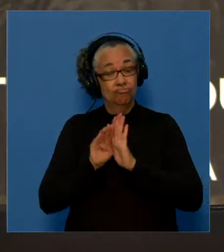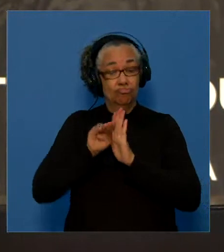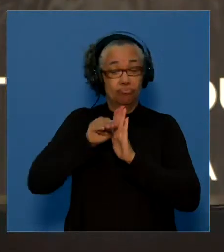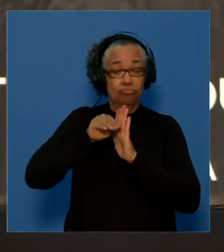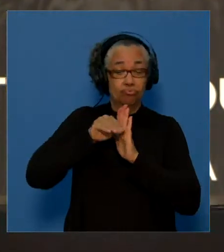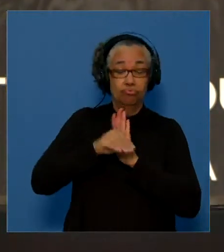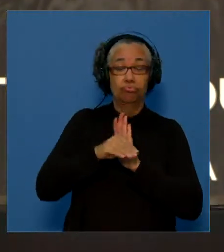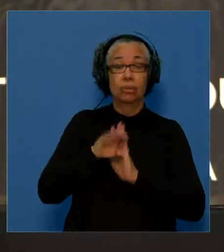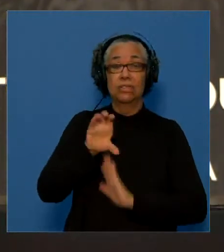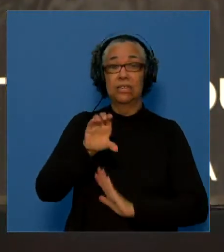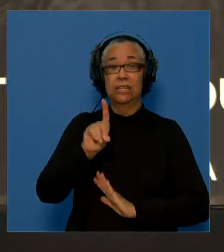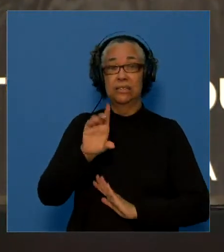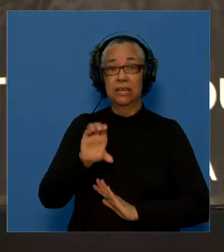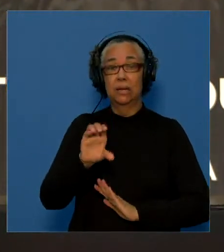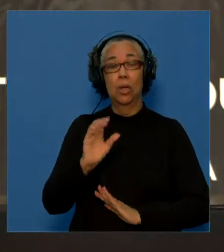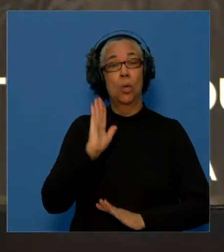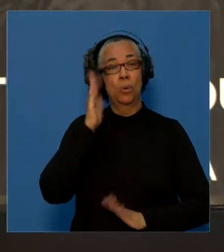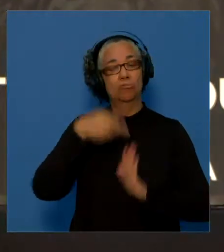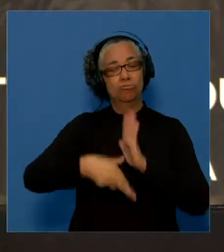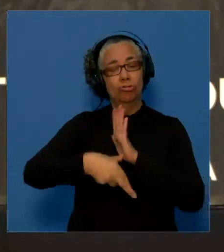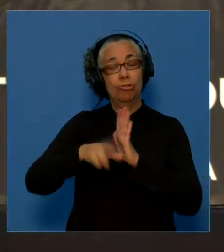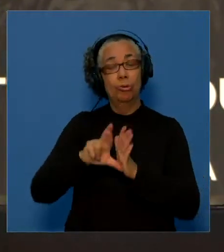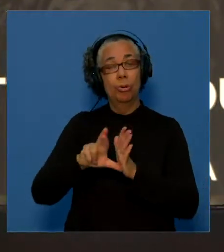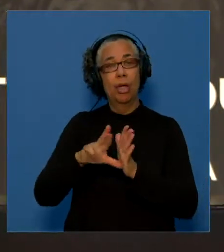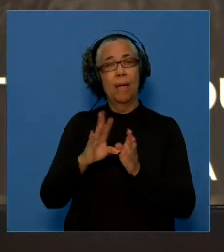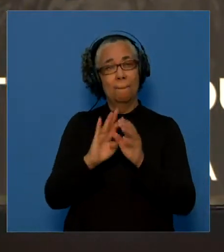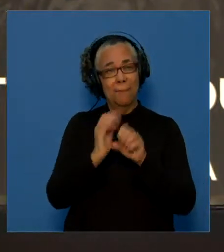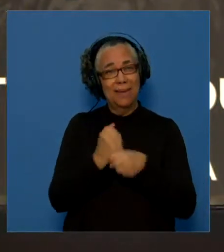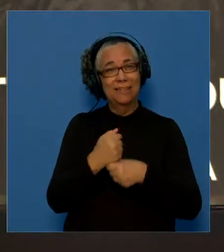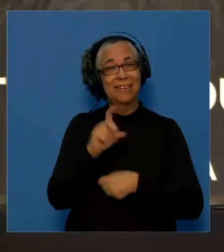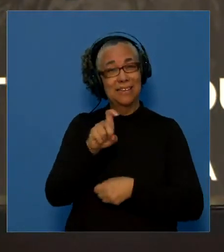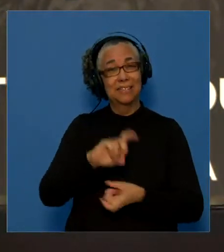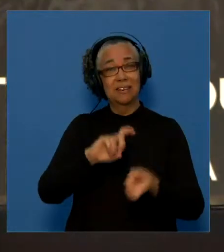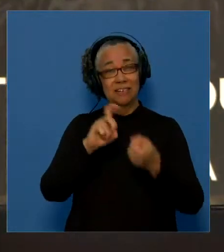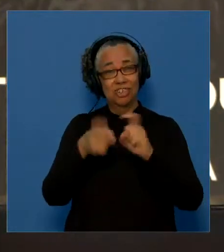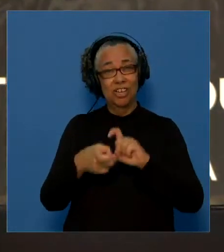review this rating and will make the appropriate adjustments in the future.